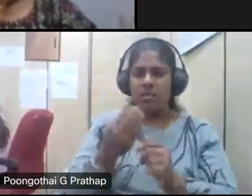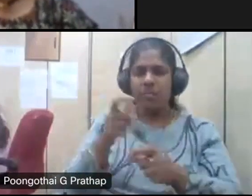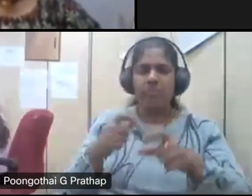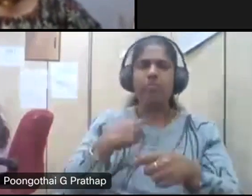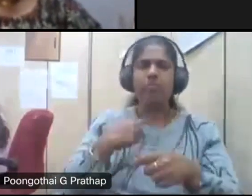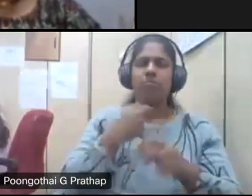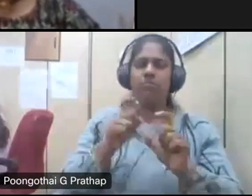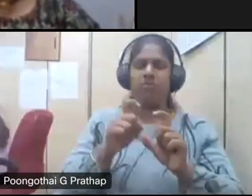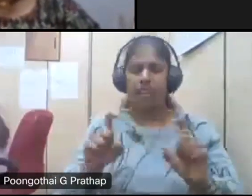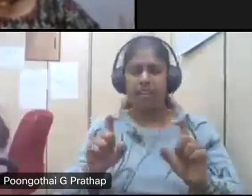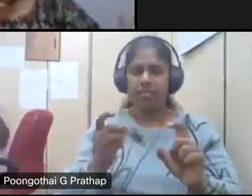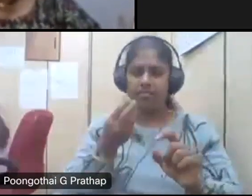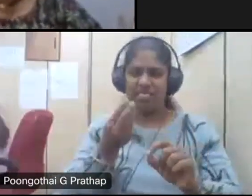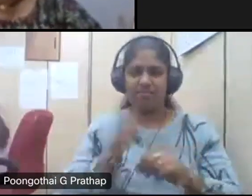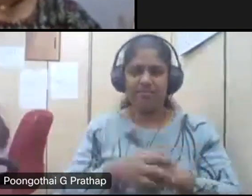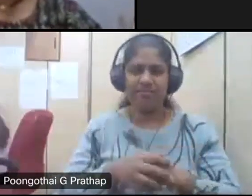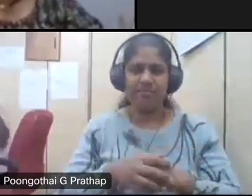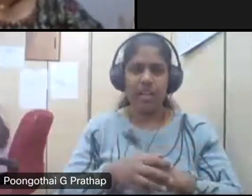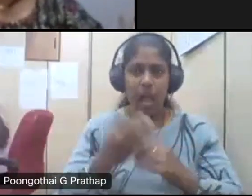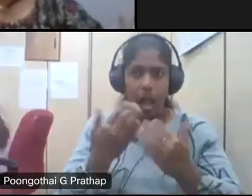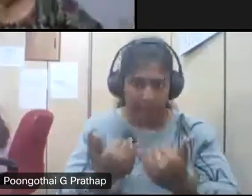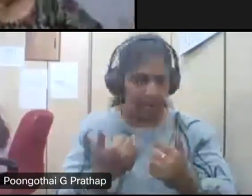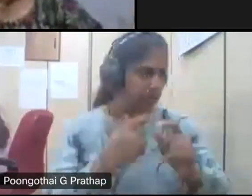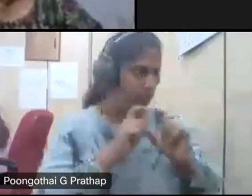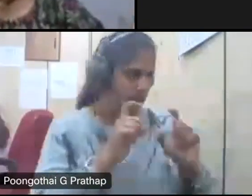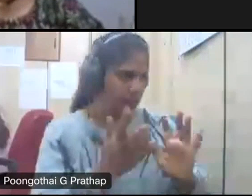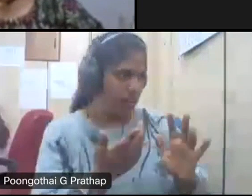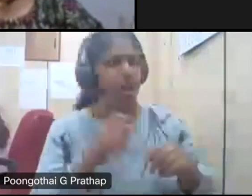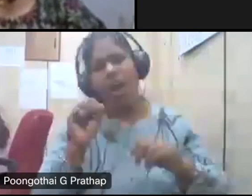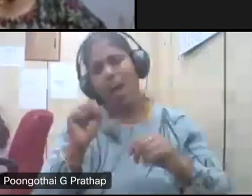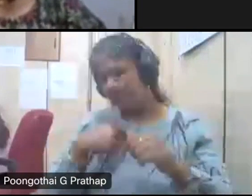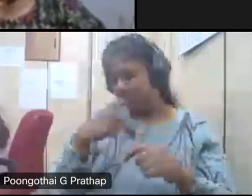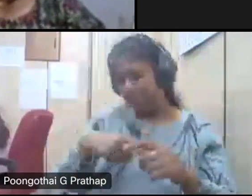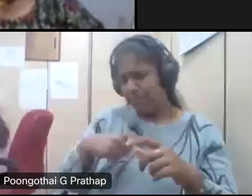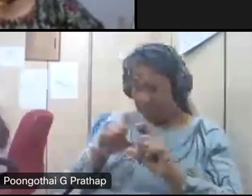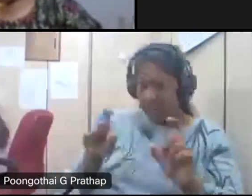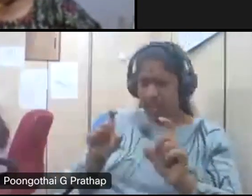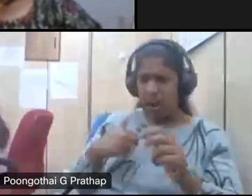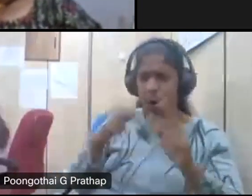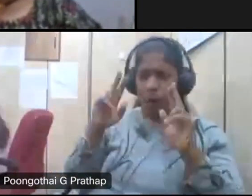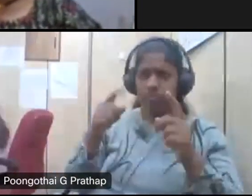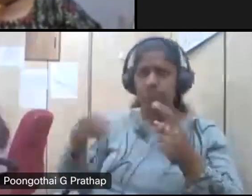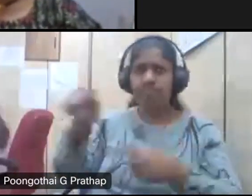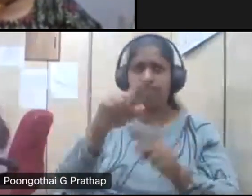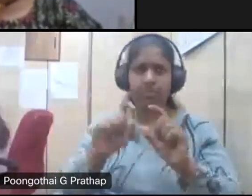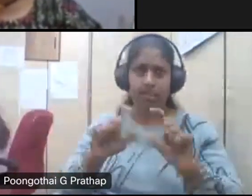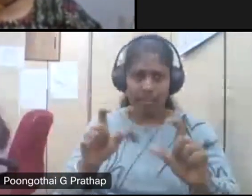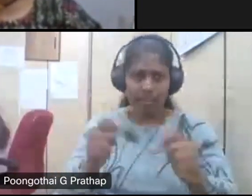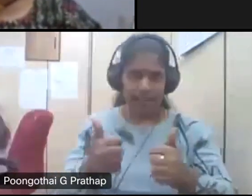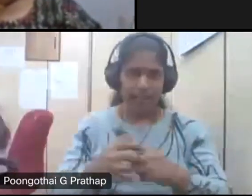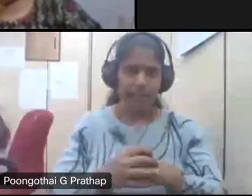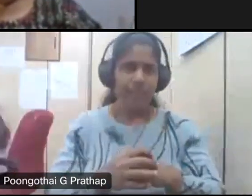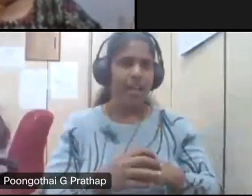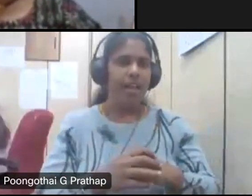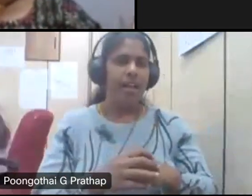clear, so just that one point. Okay, now is it clear? Yeah, ma'am, for me it is clear. I hope it is clear for everyone. Okay, because my connection